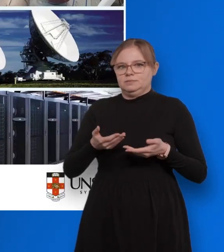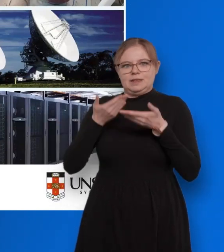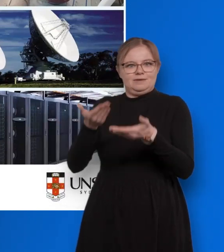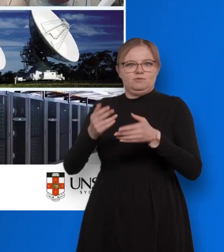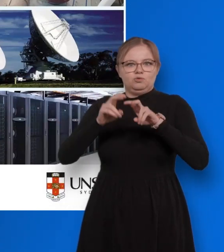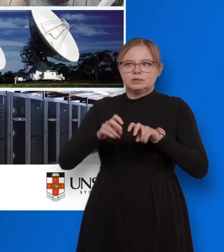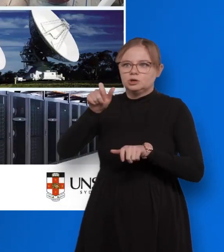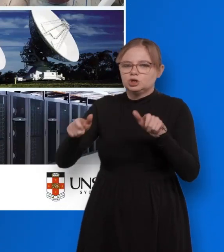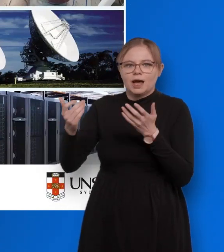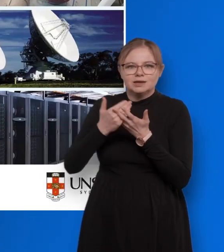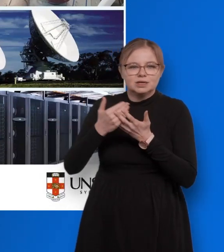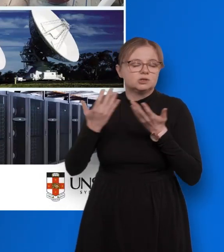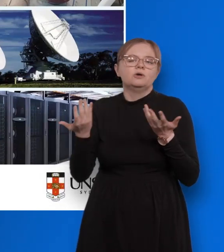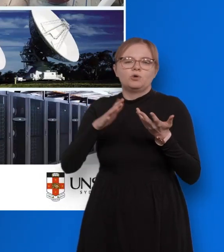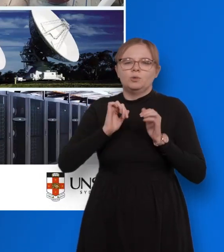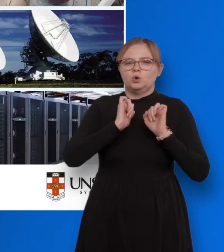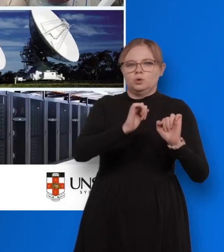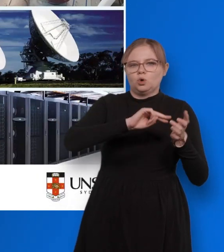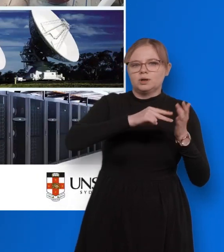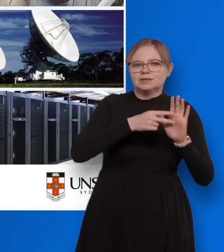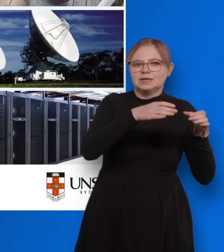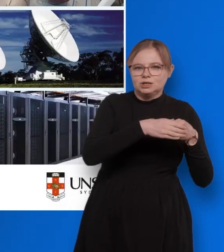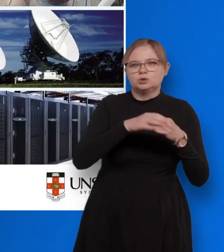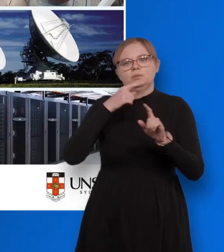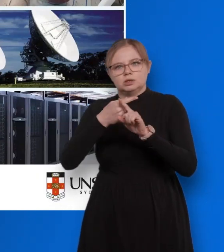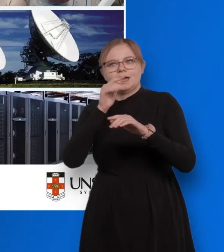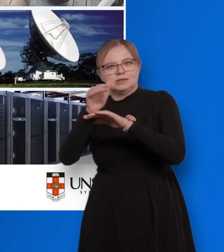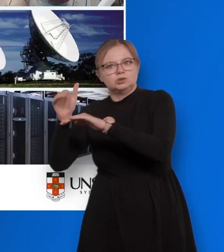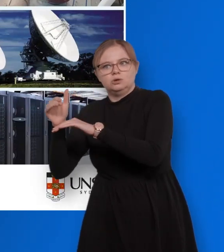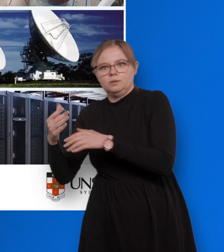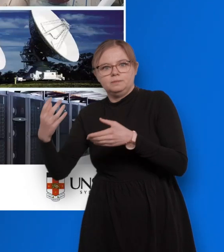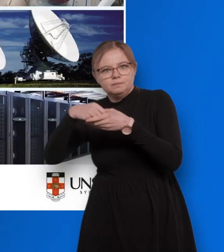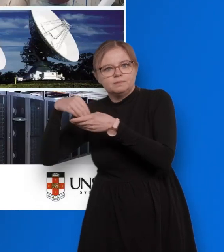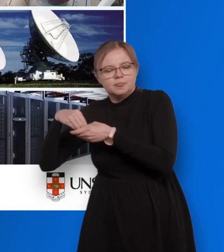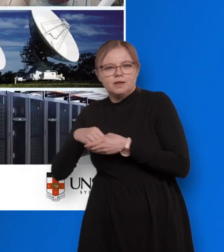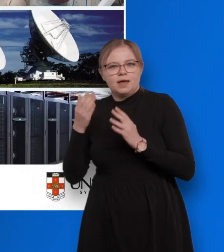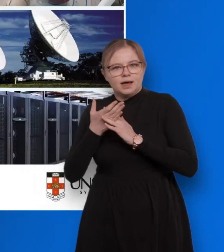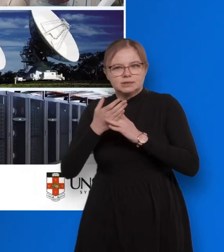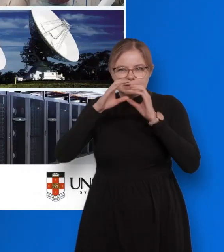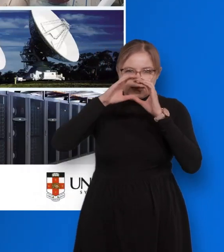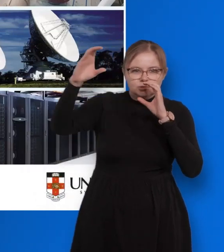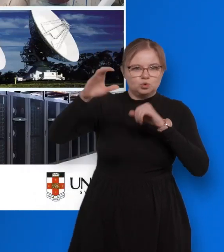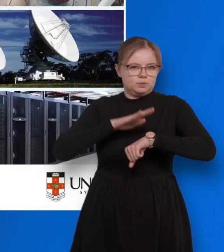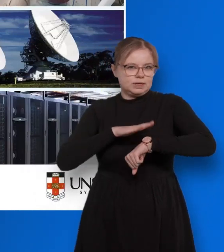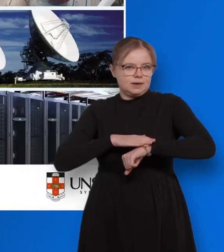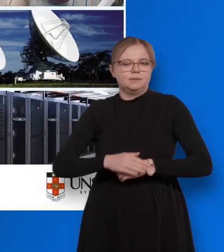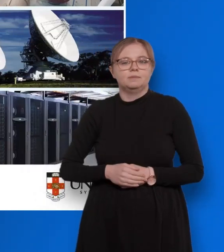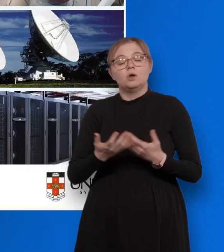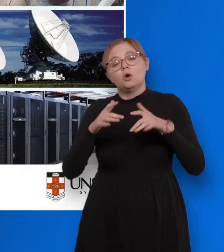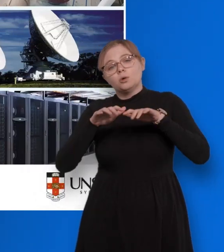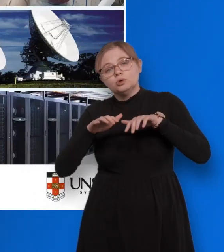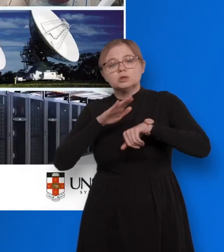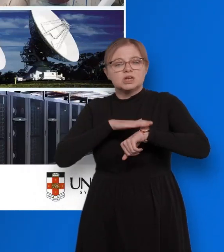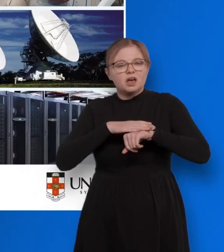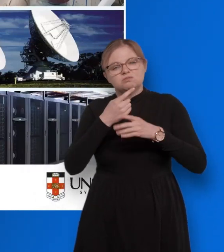their own organizations and from external to their organizations for access to telescope time, computing time,